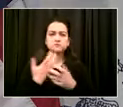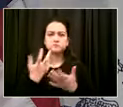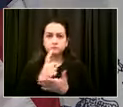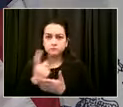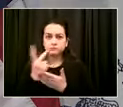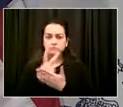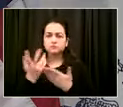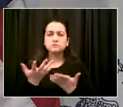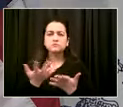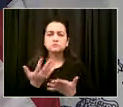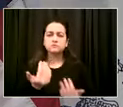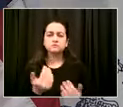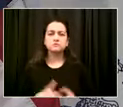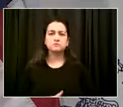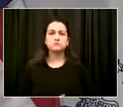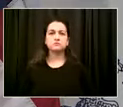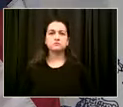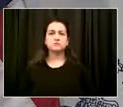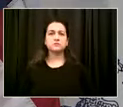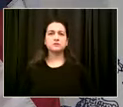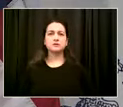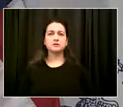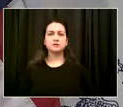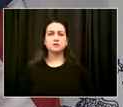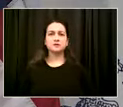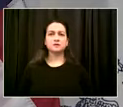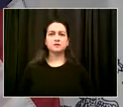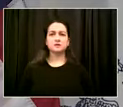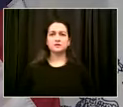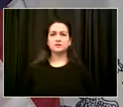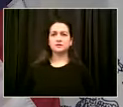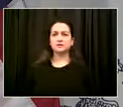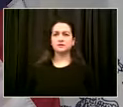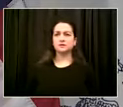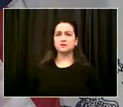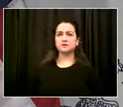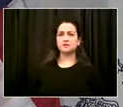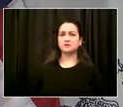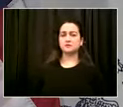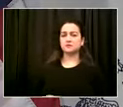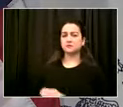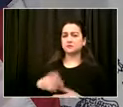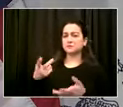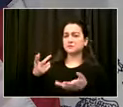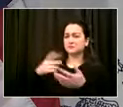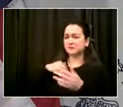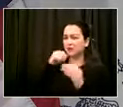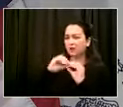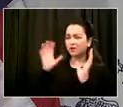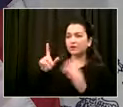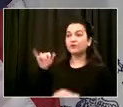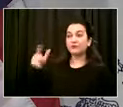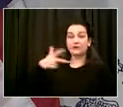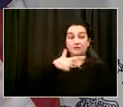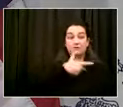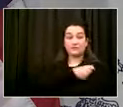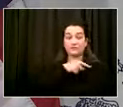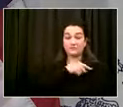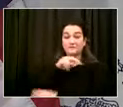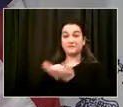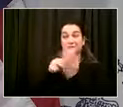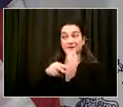terms of impact on the patient? How long it lasts in the person? In the person. Dr. Katz. Oh,